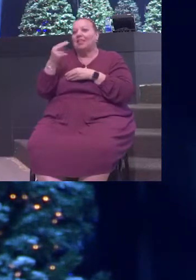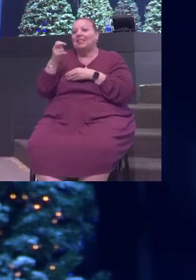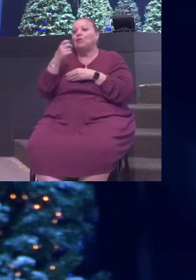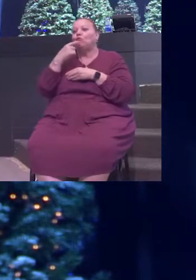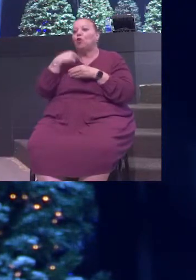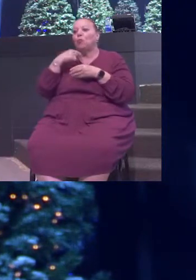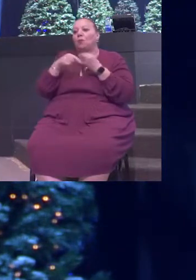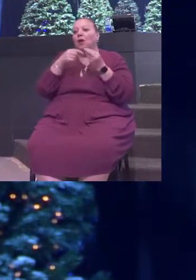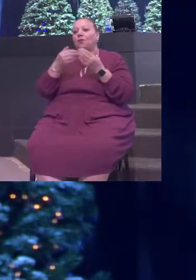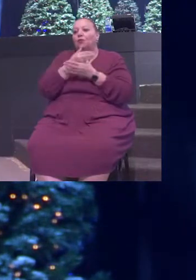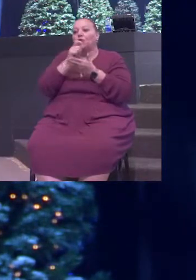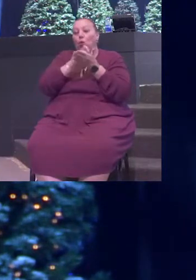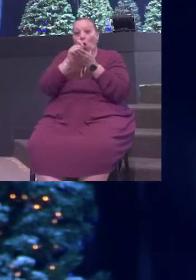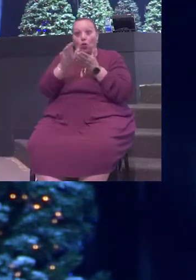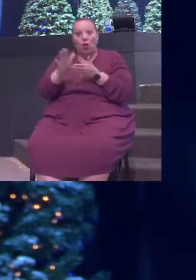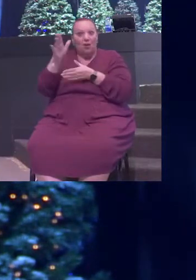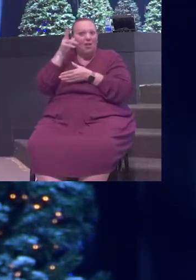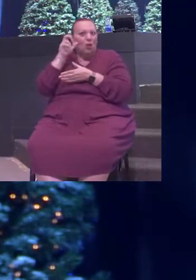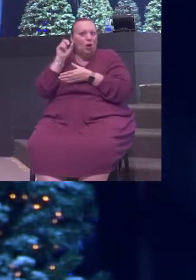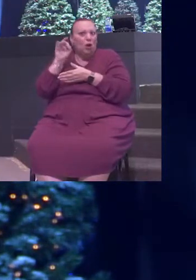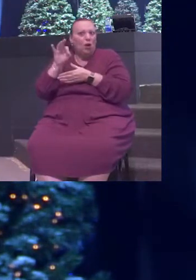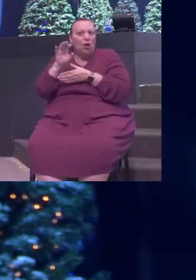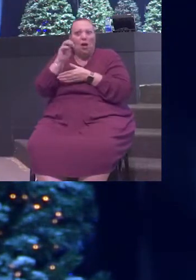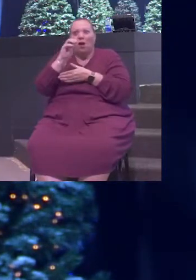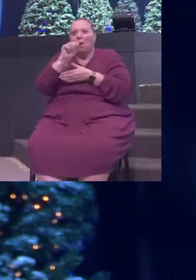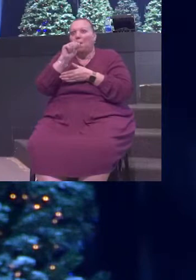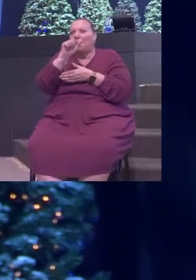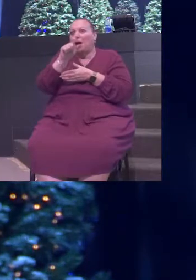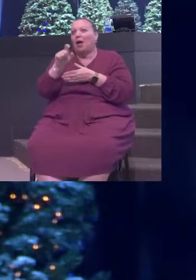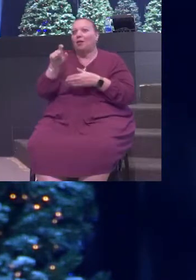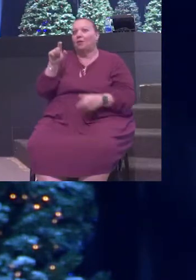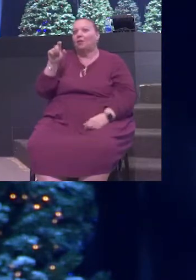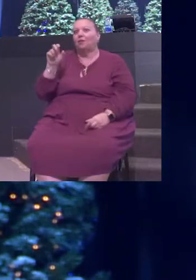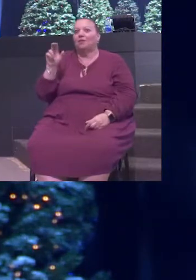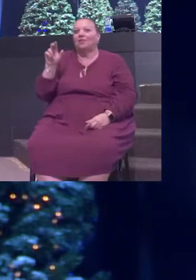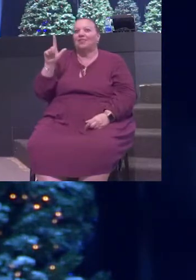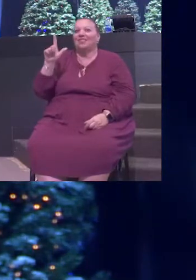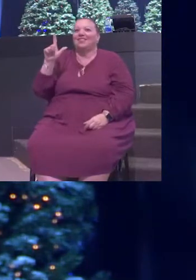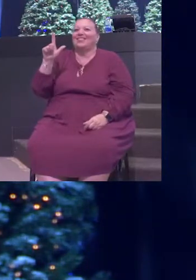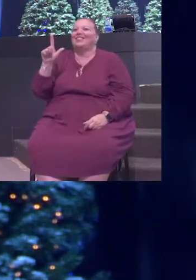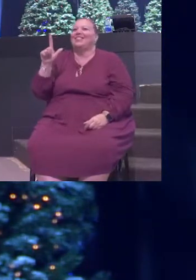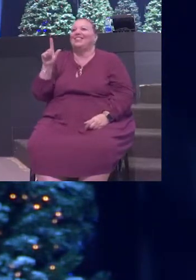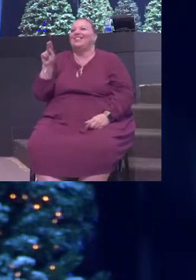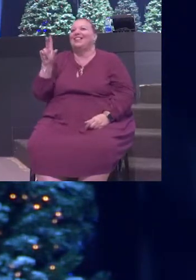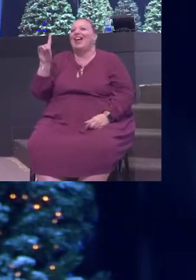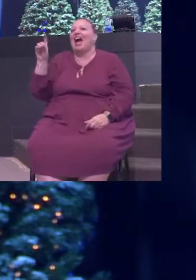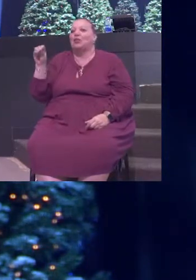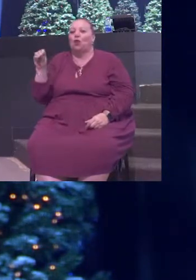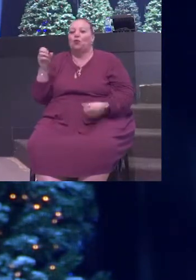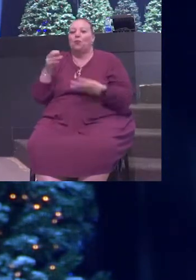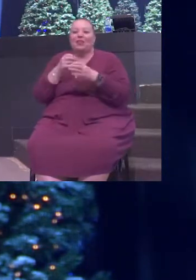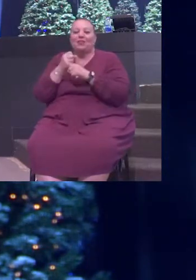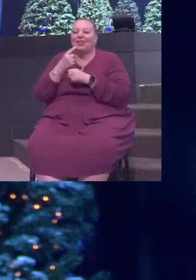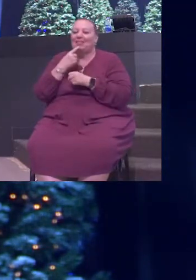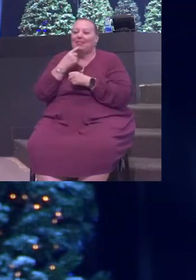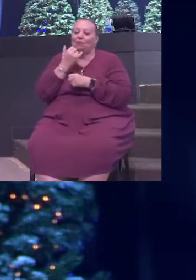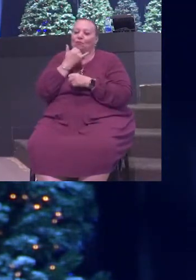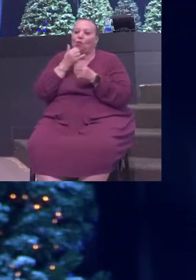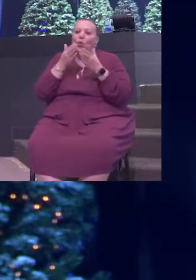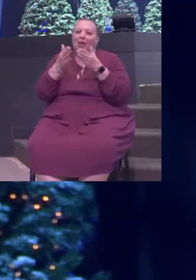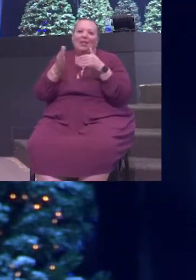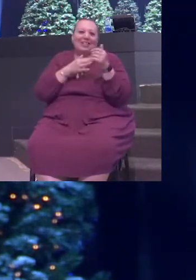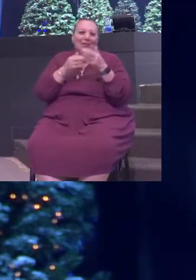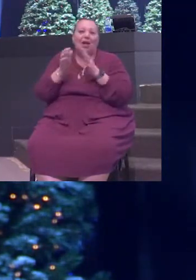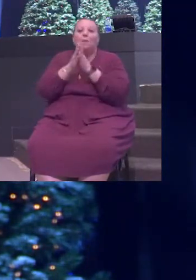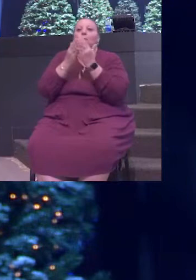me about this new author that I'd never heard of, Max Licato. It's actually Licato. I thought it was Licato for a number of years. And he told me about this book